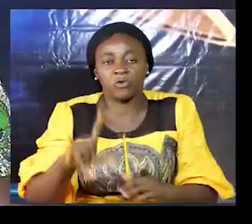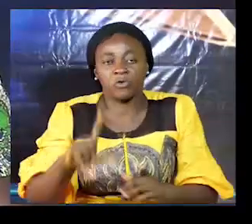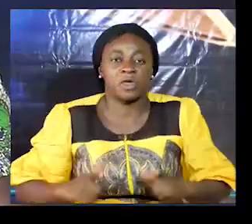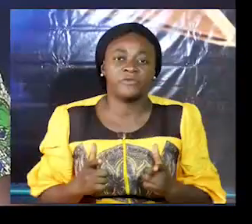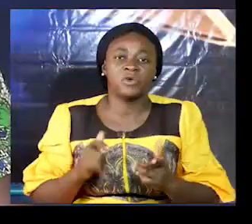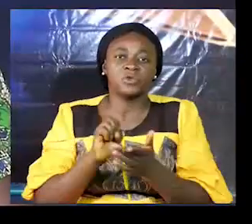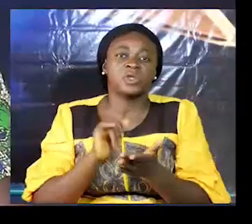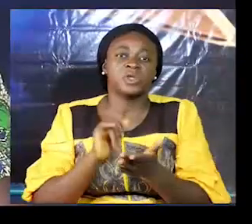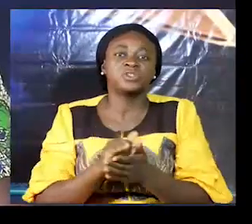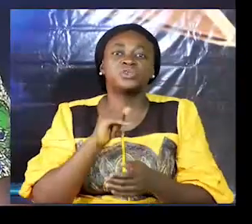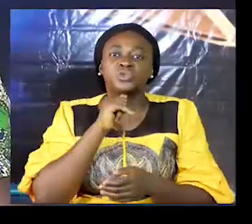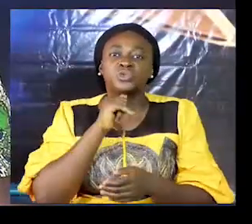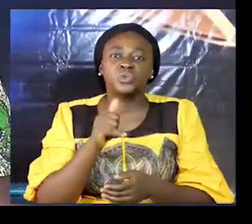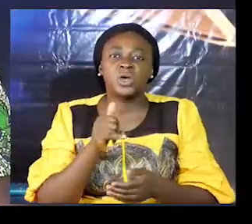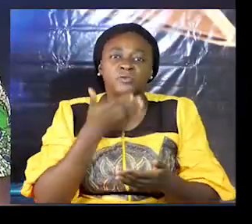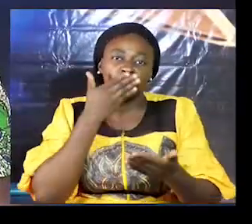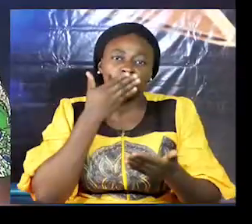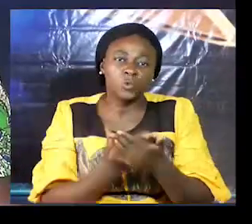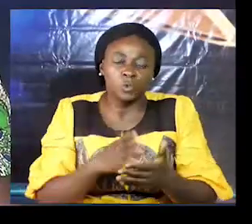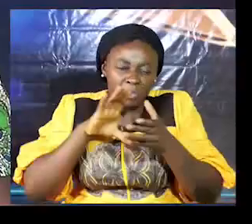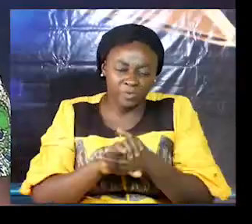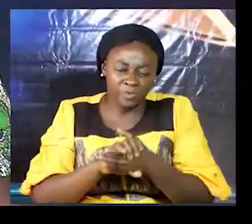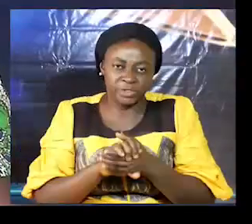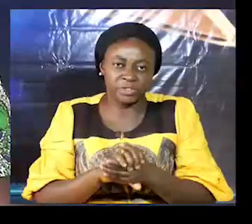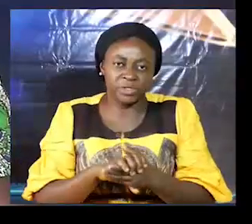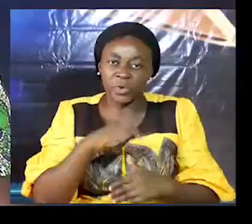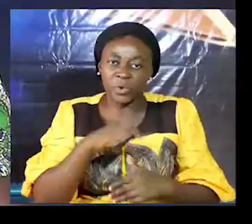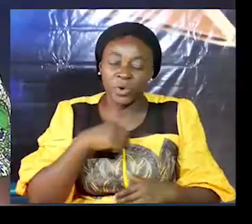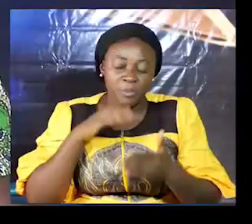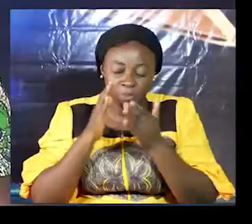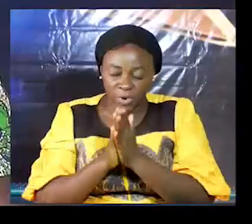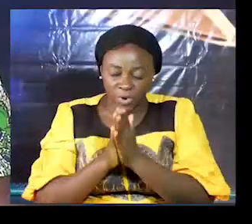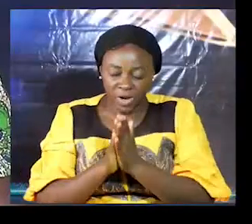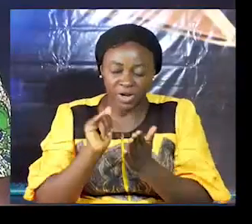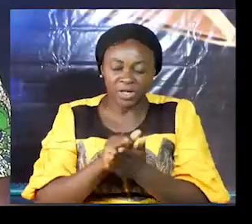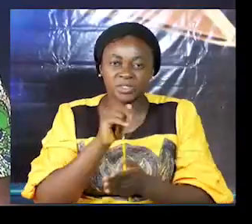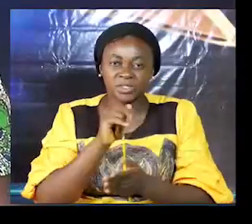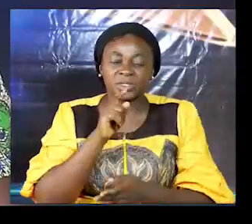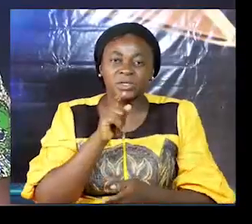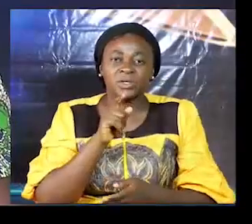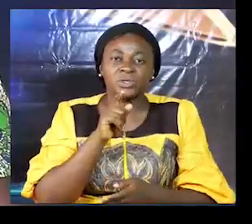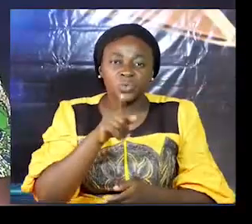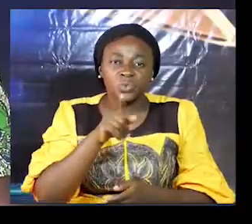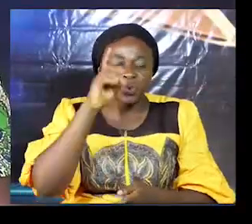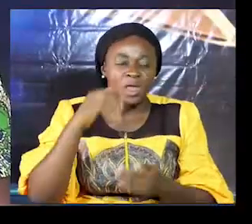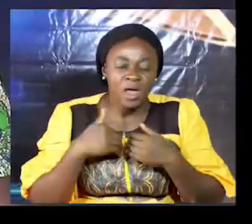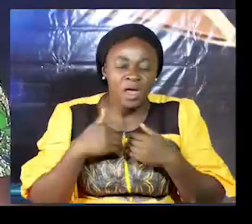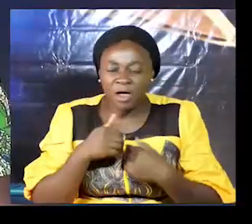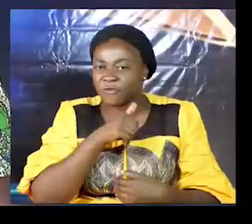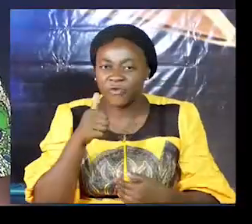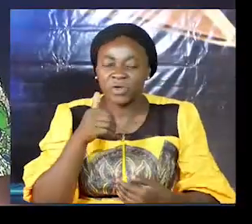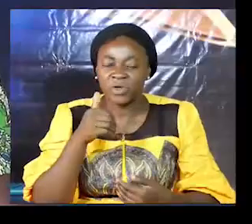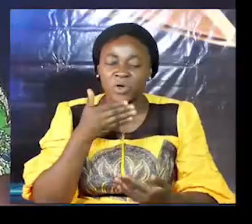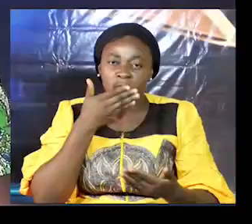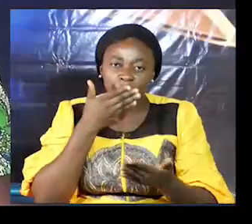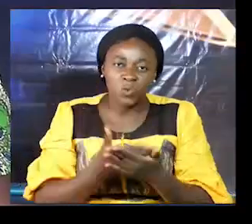tragedy. And we pray for you this evening that you have a good marriage. Can we go to God in prayer? As a young man, as a young woman, can